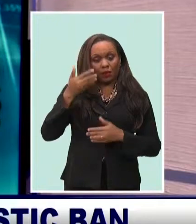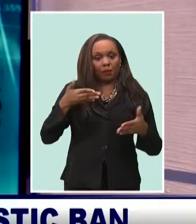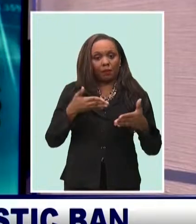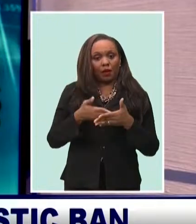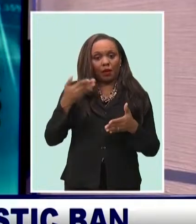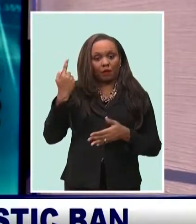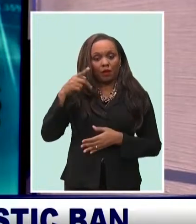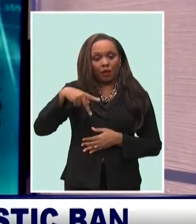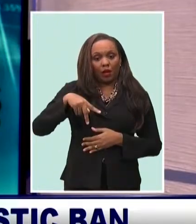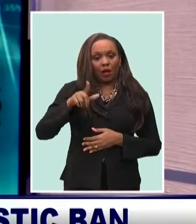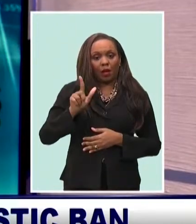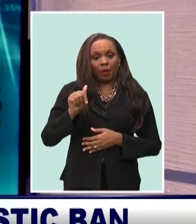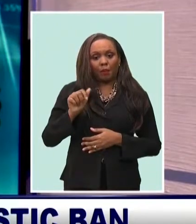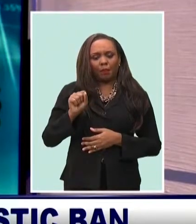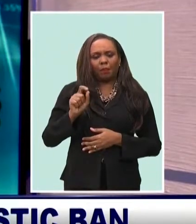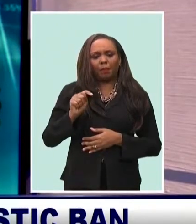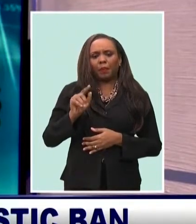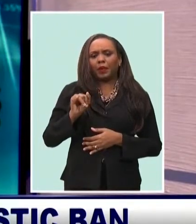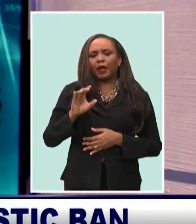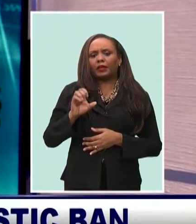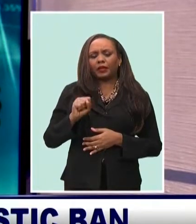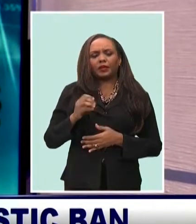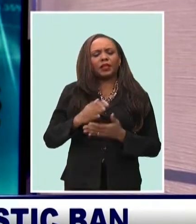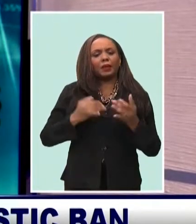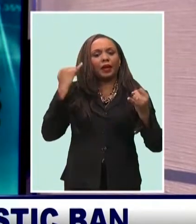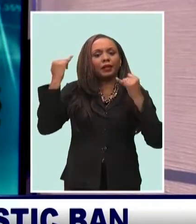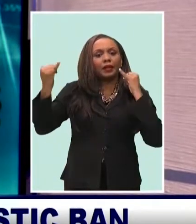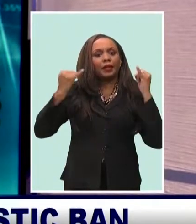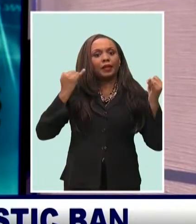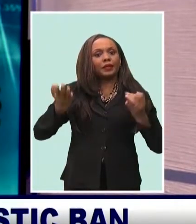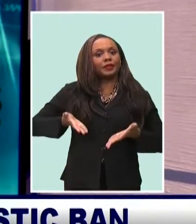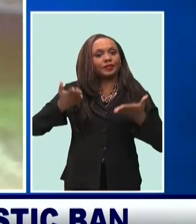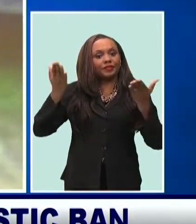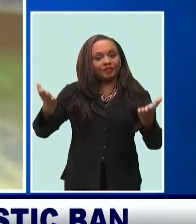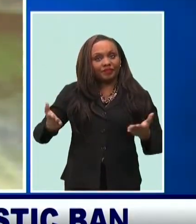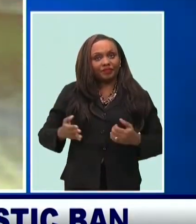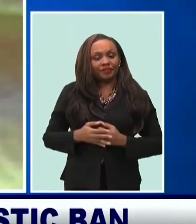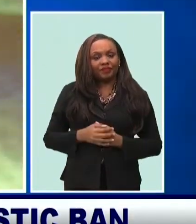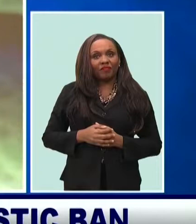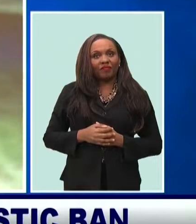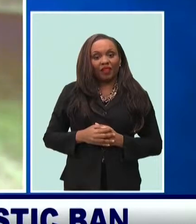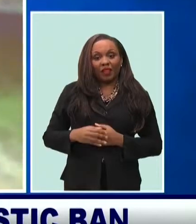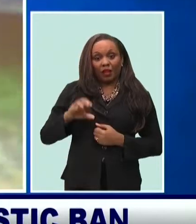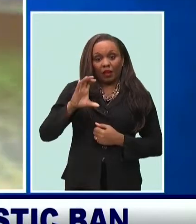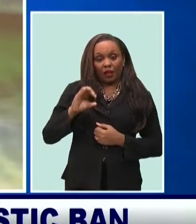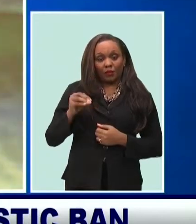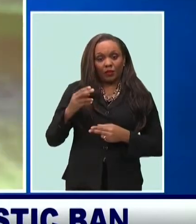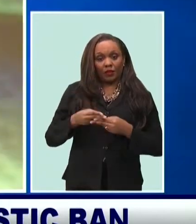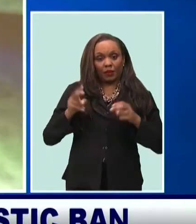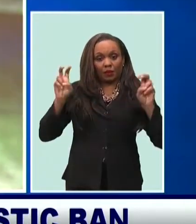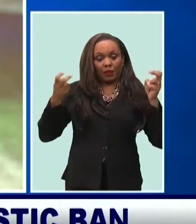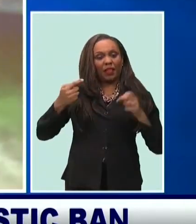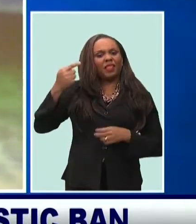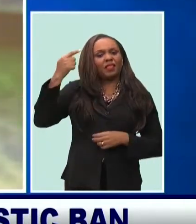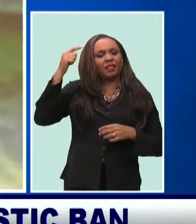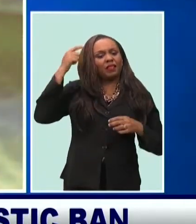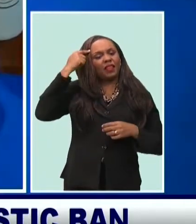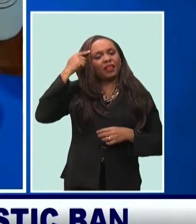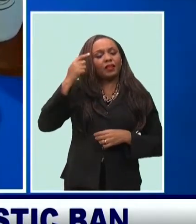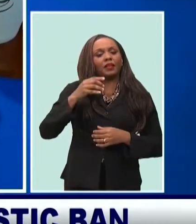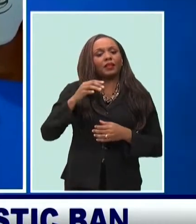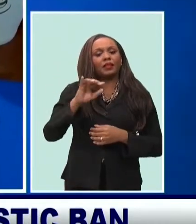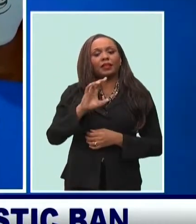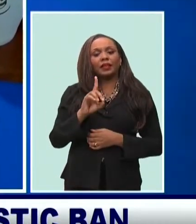are already being explored by some organizations. One of them is Think Design, whose principal, Mark Hill, is pursuing a